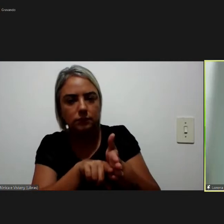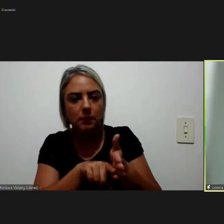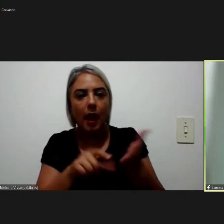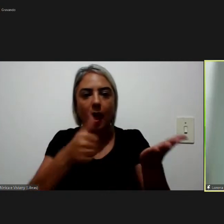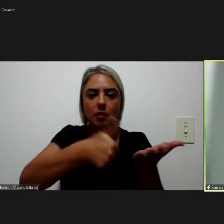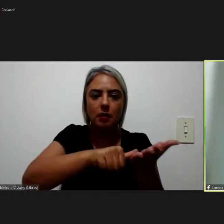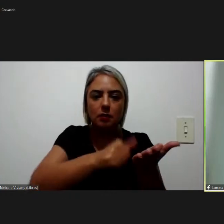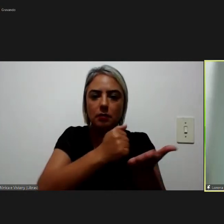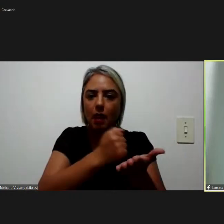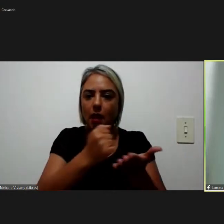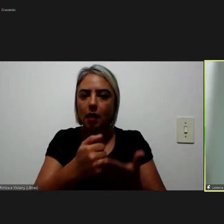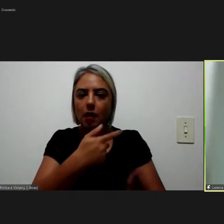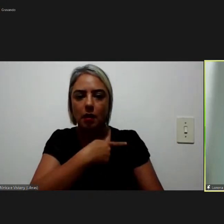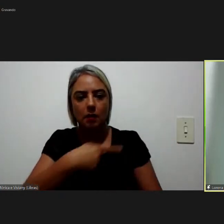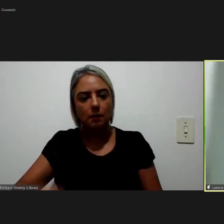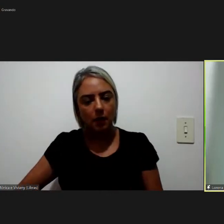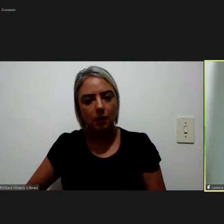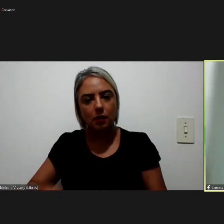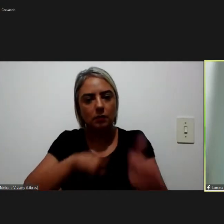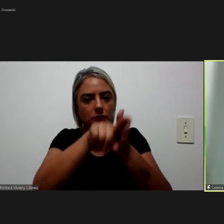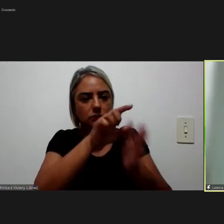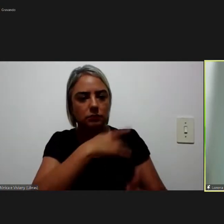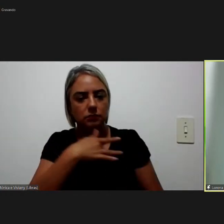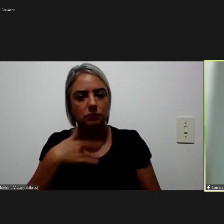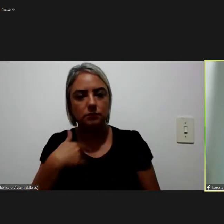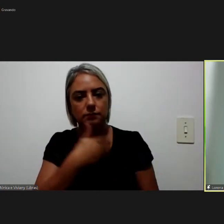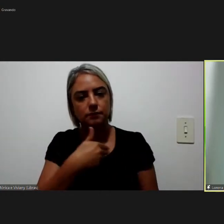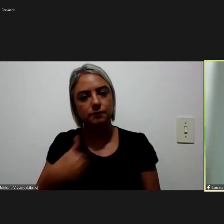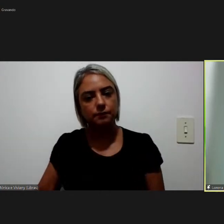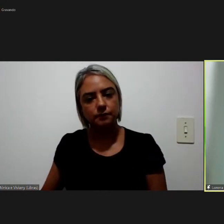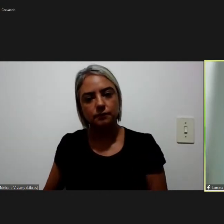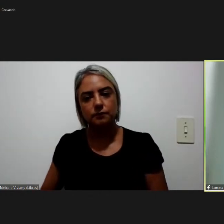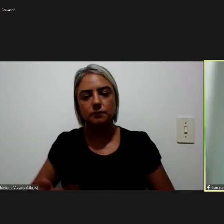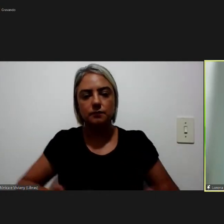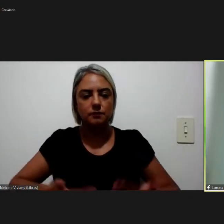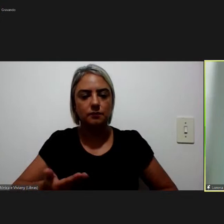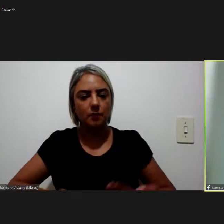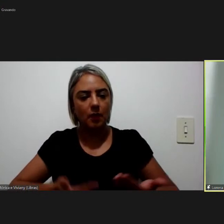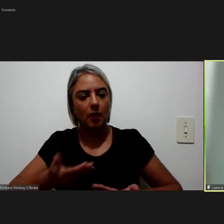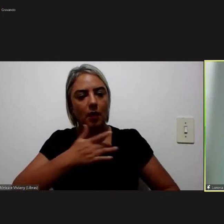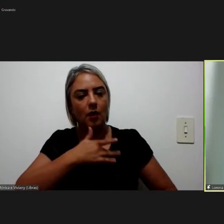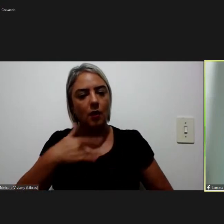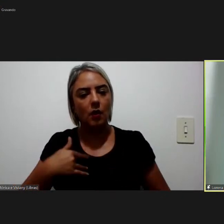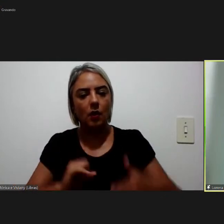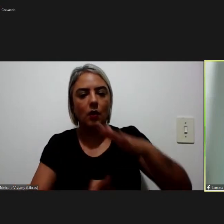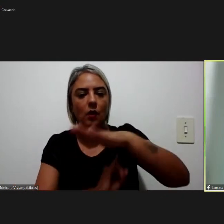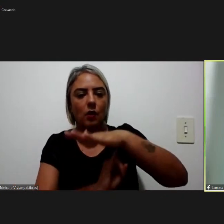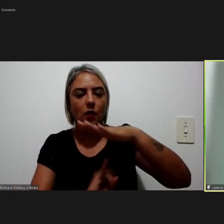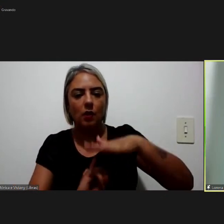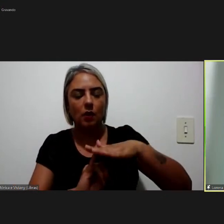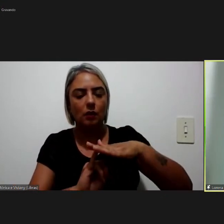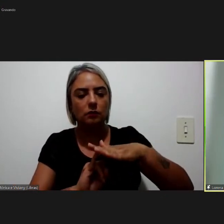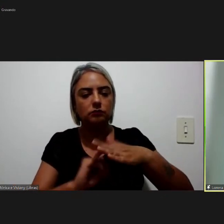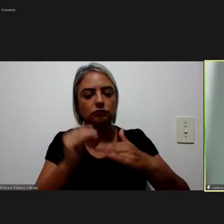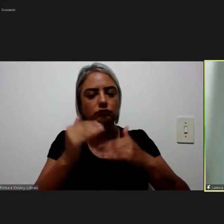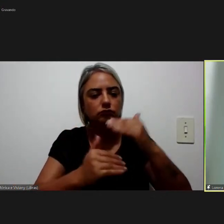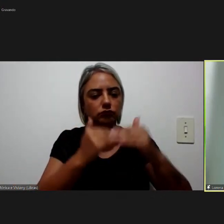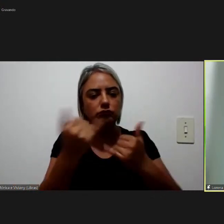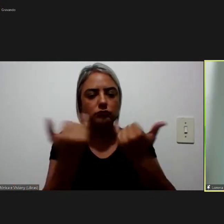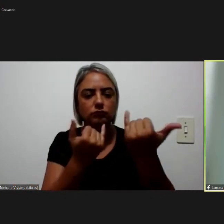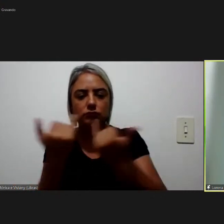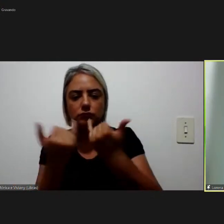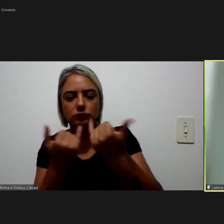a researcher, and the president of research and facilities